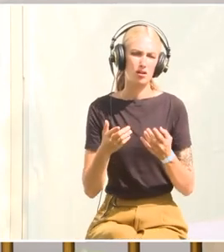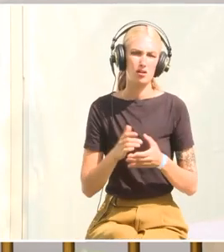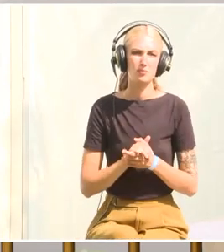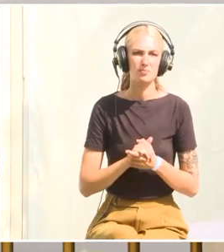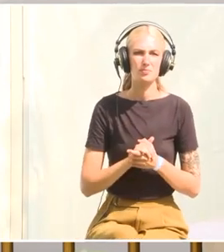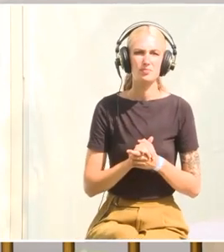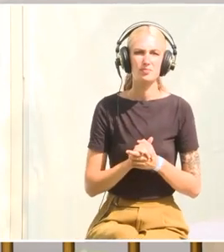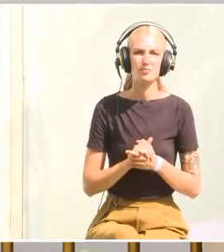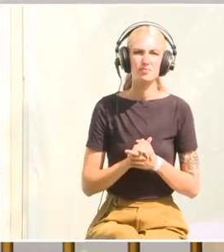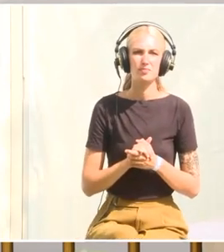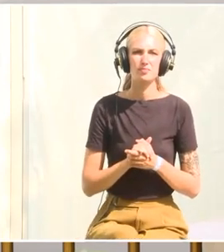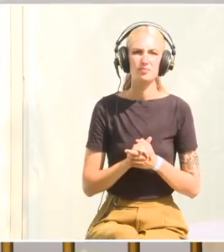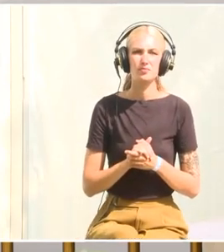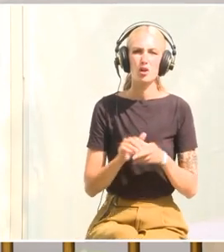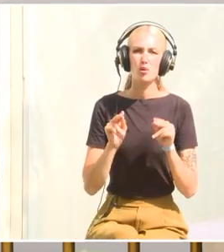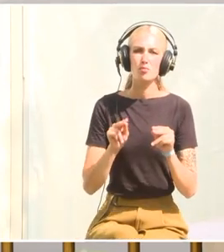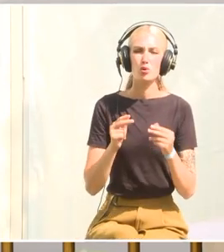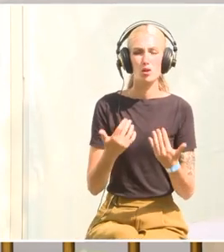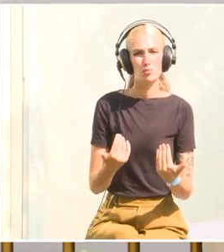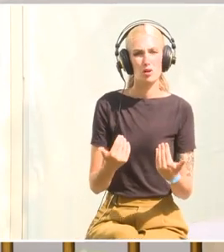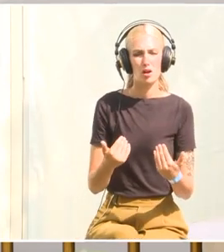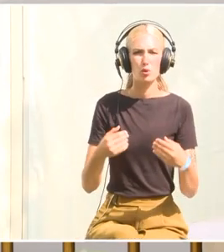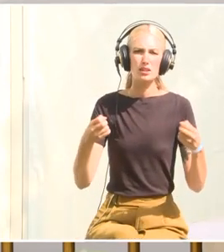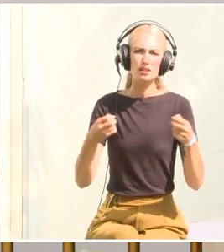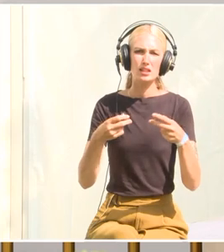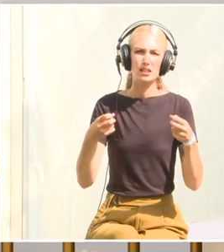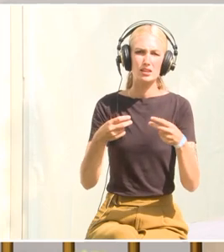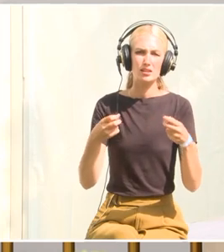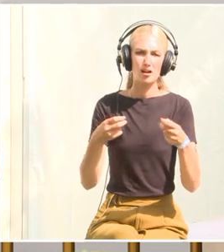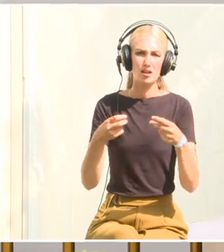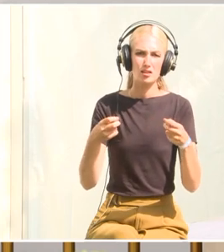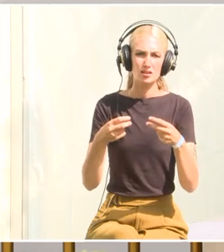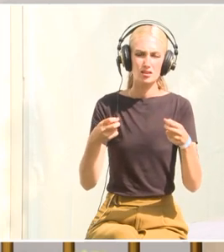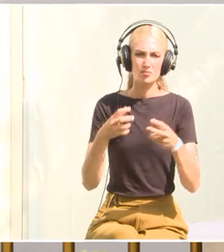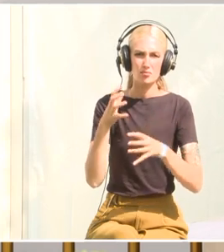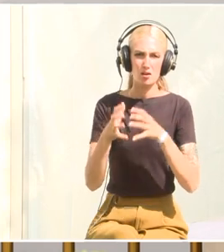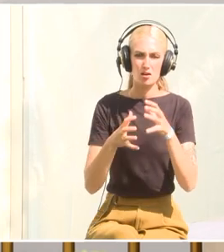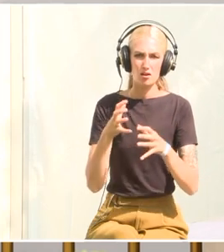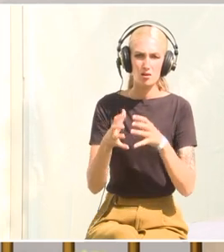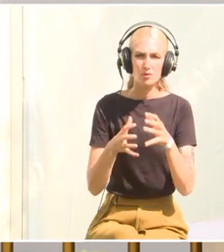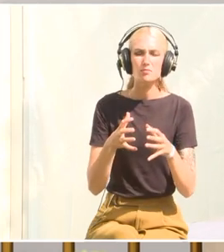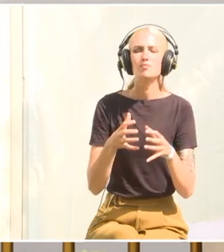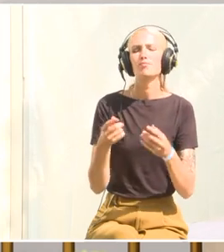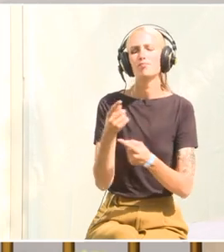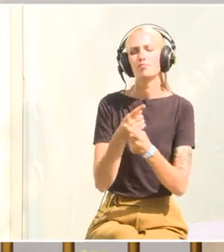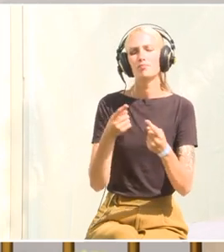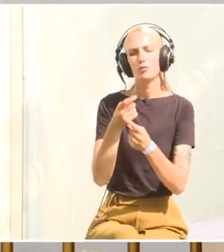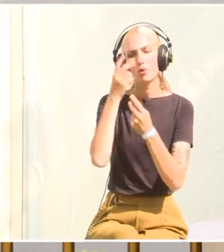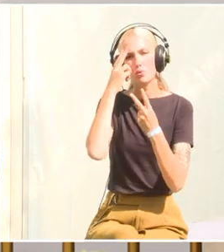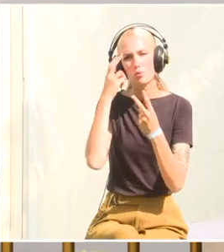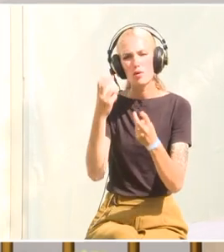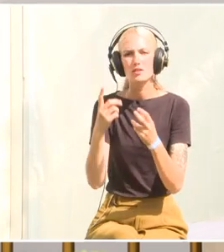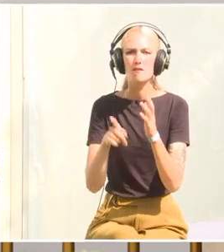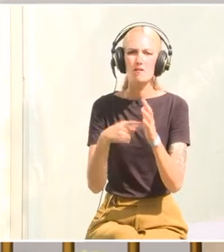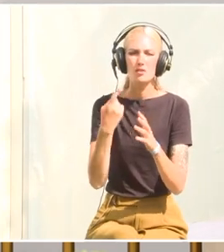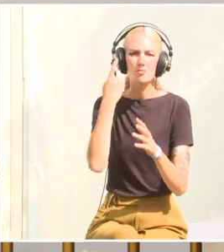course, I think right now in this digitalization, when we talk about the security also, we have to think